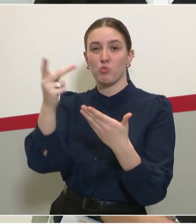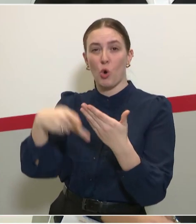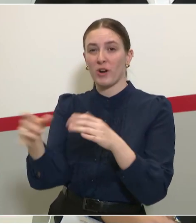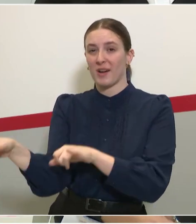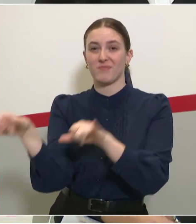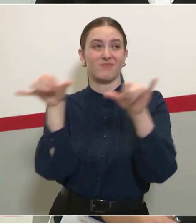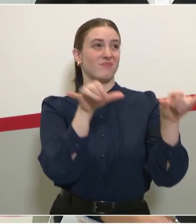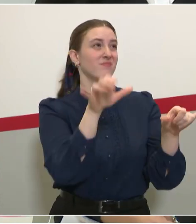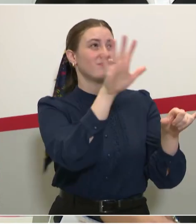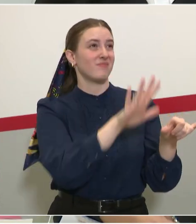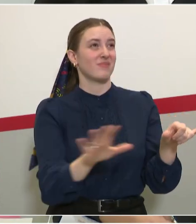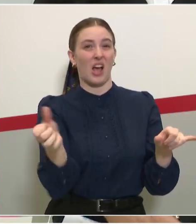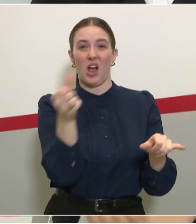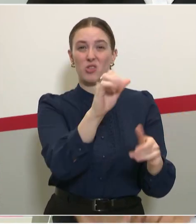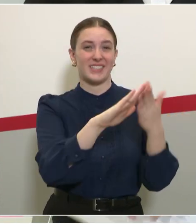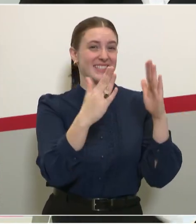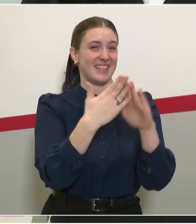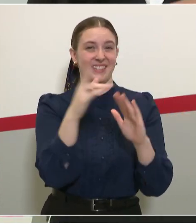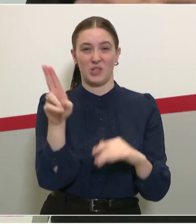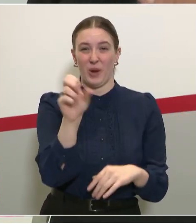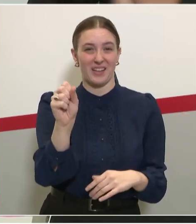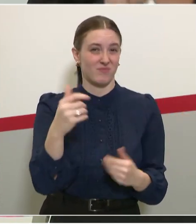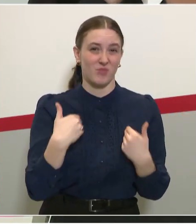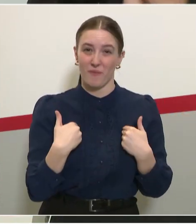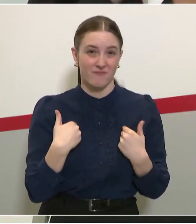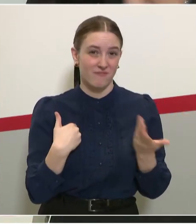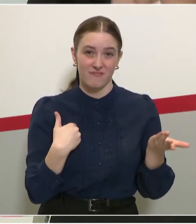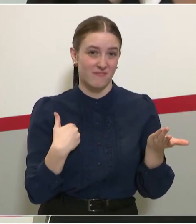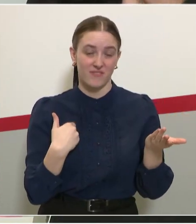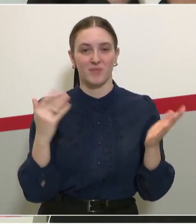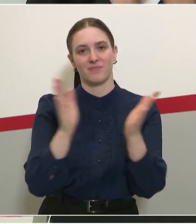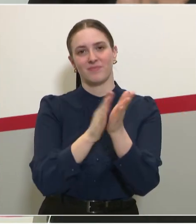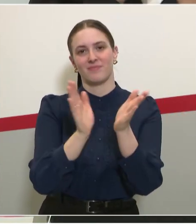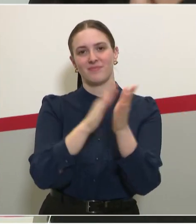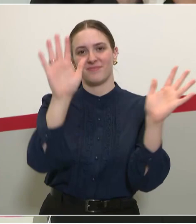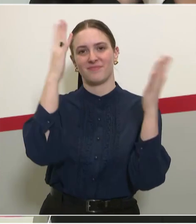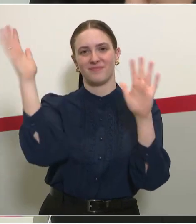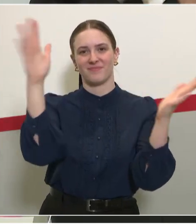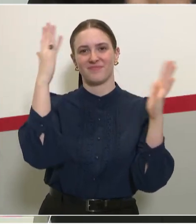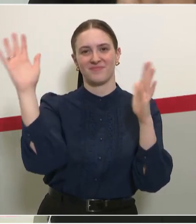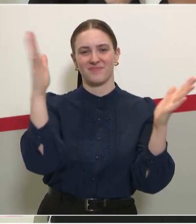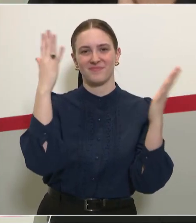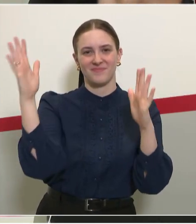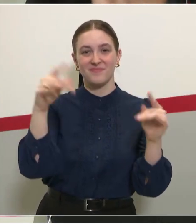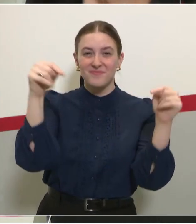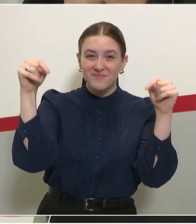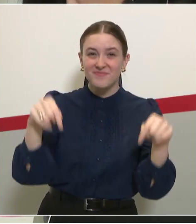in the United States of America. And it is